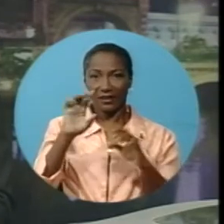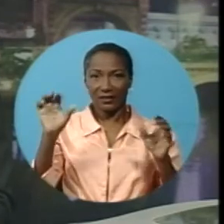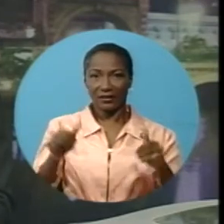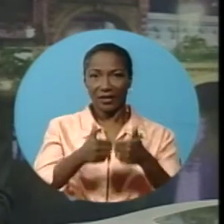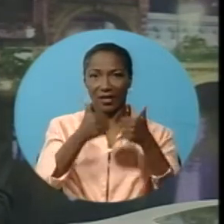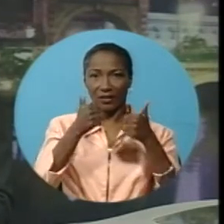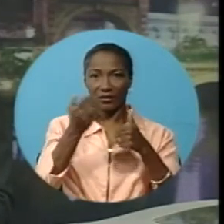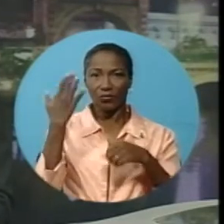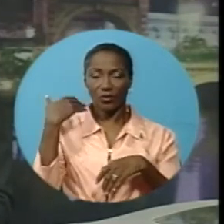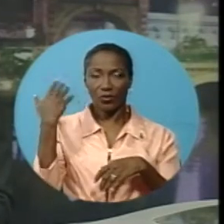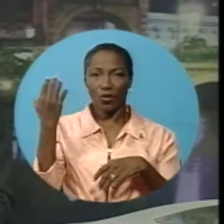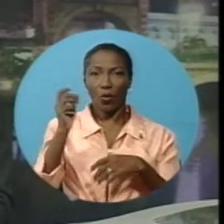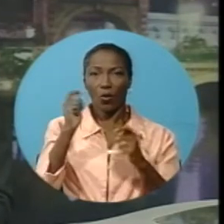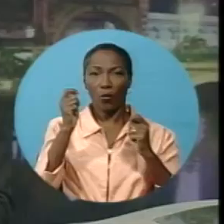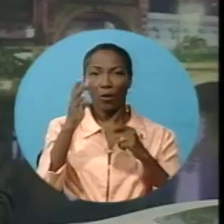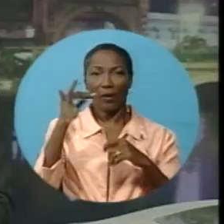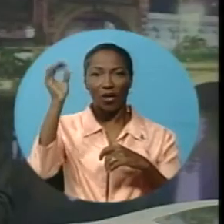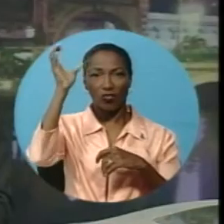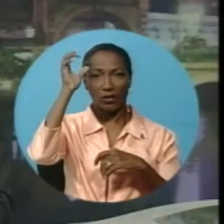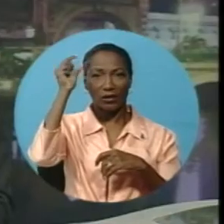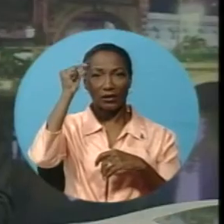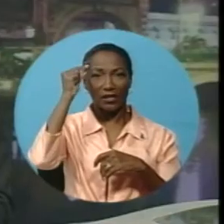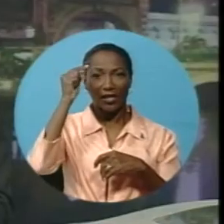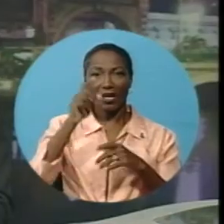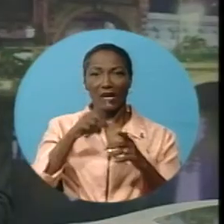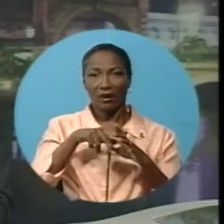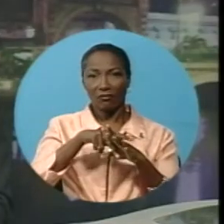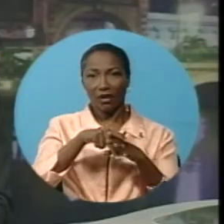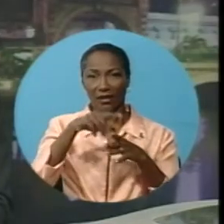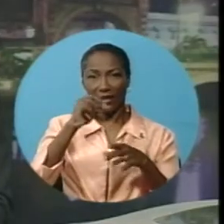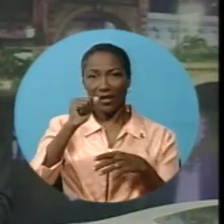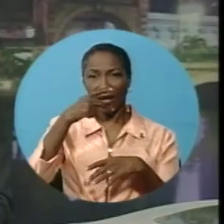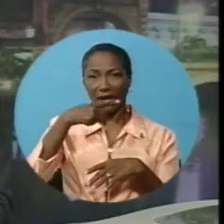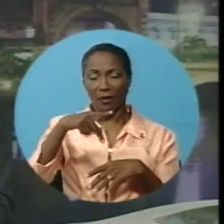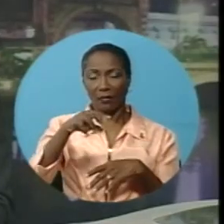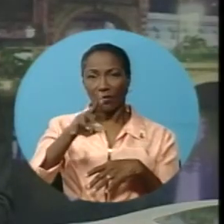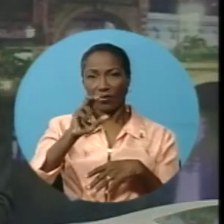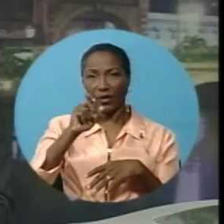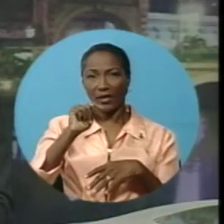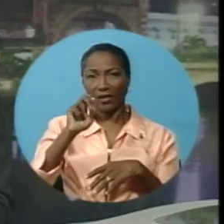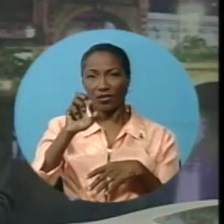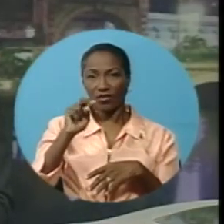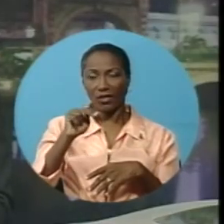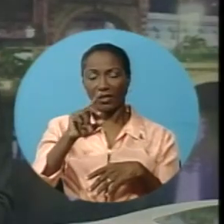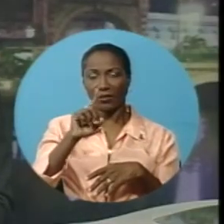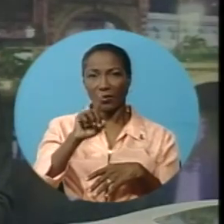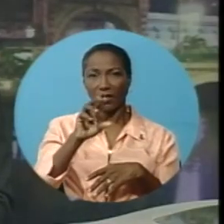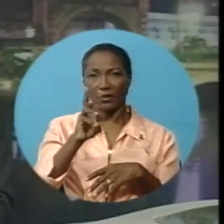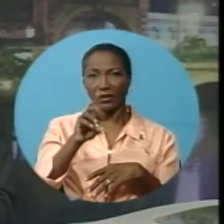won by Chris Griffith, riding Apparition in a time of 1 minute 6.4 seconds.